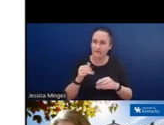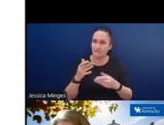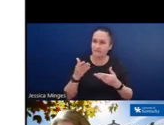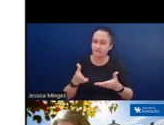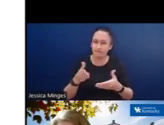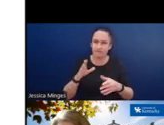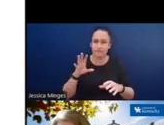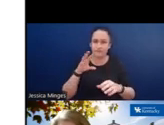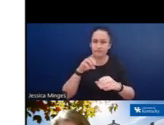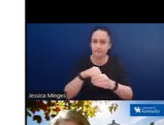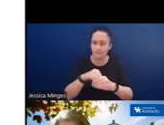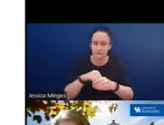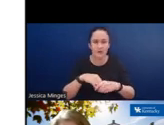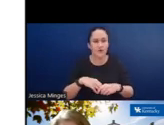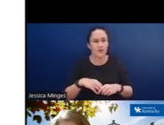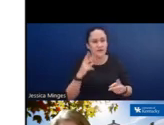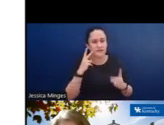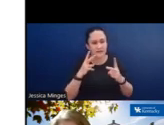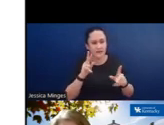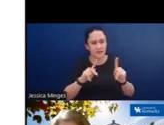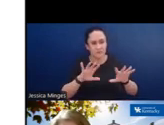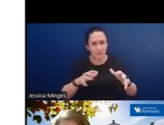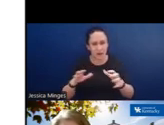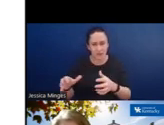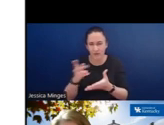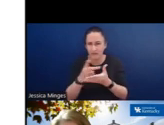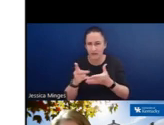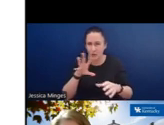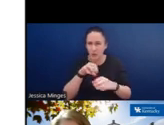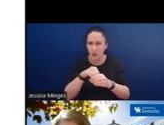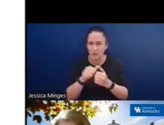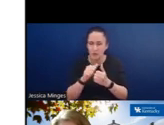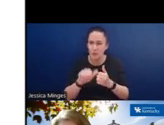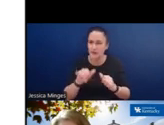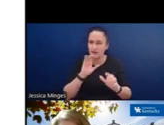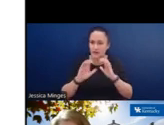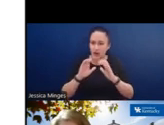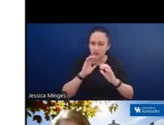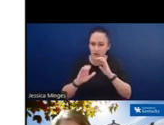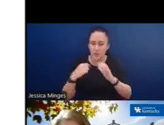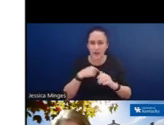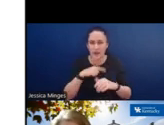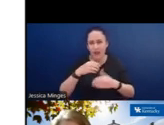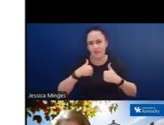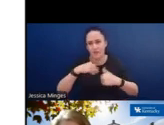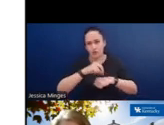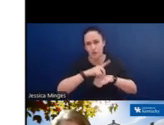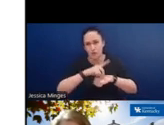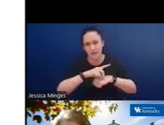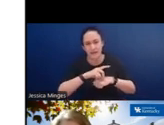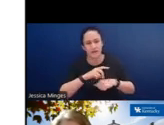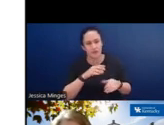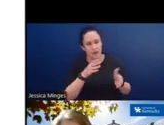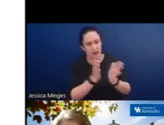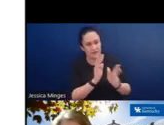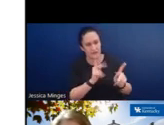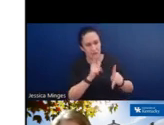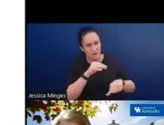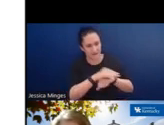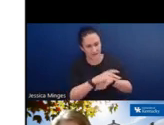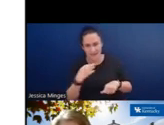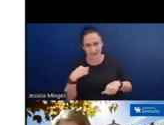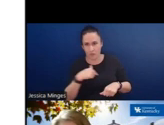out certain populations and fail to include them in conversations. If we really want to know what's going on, we have a duty to ask those who are affected.